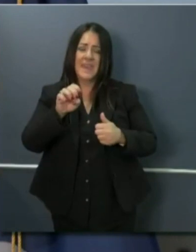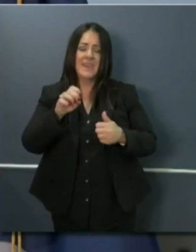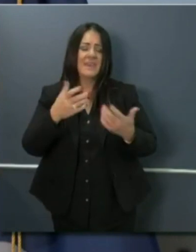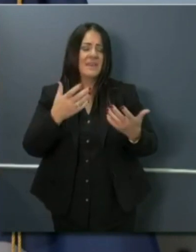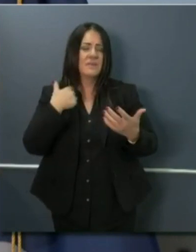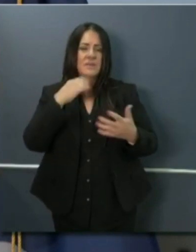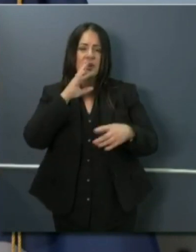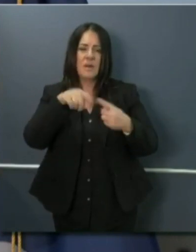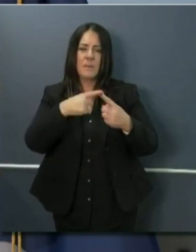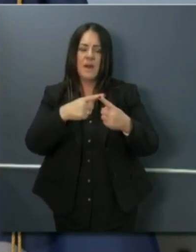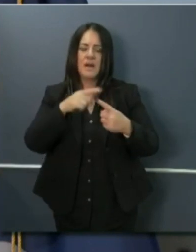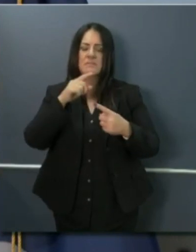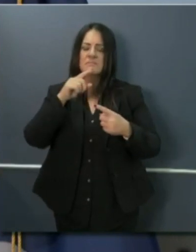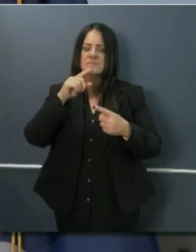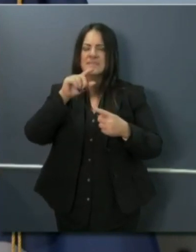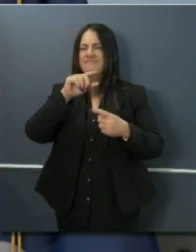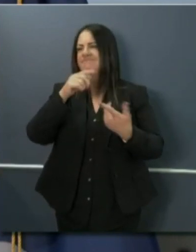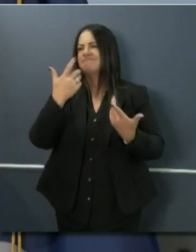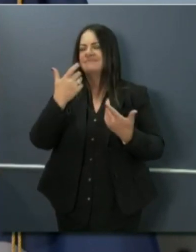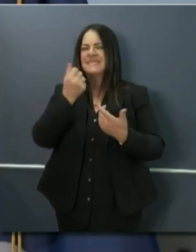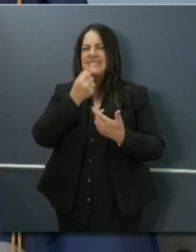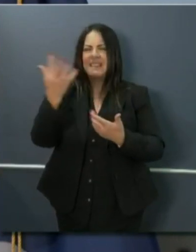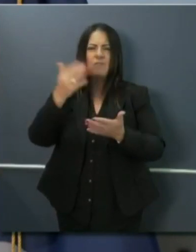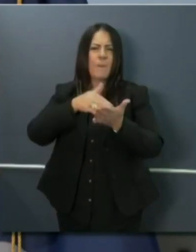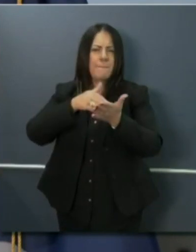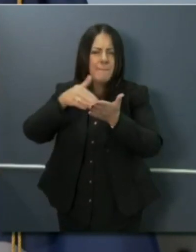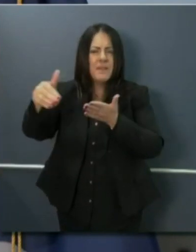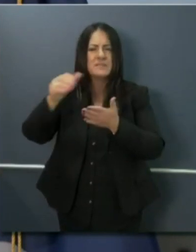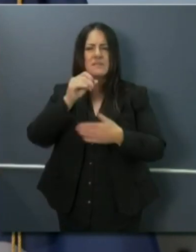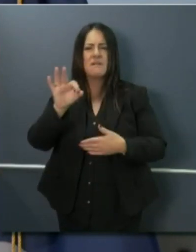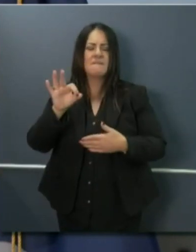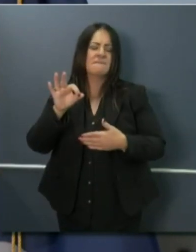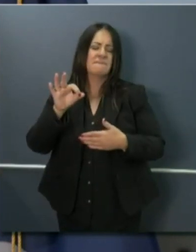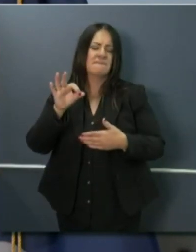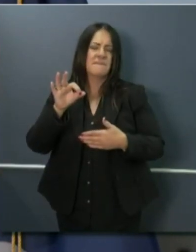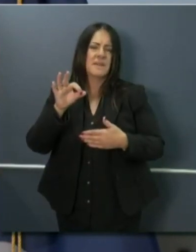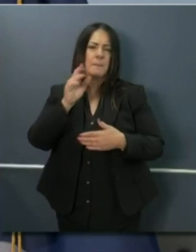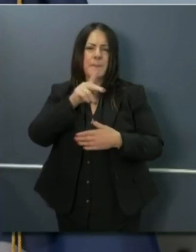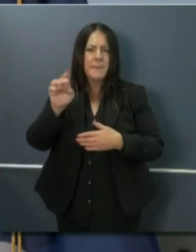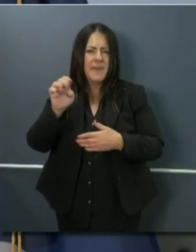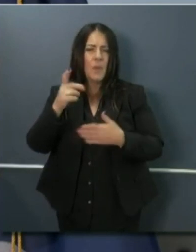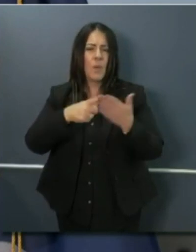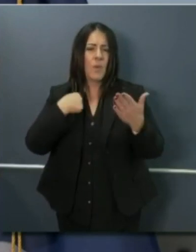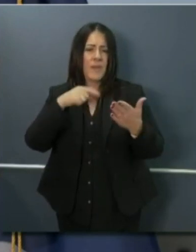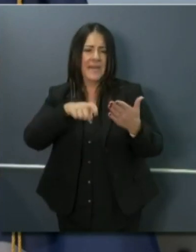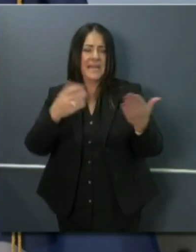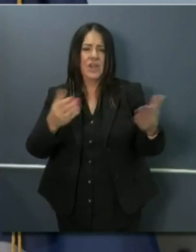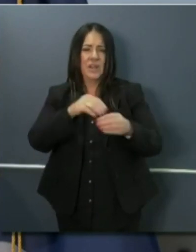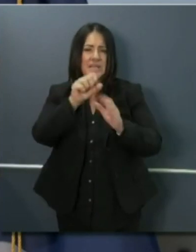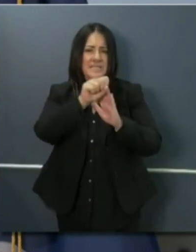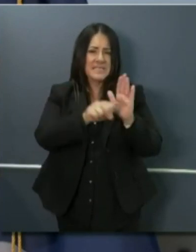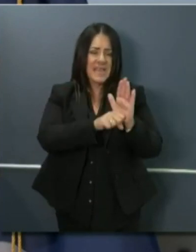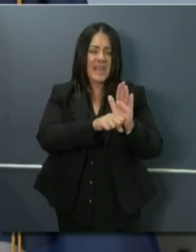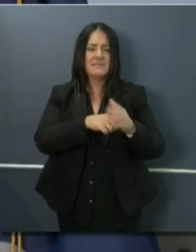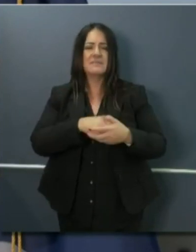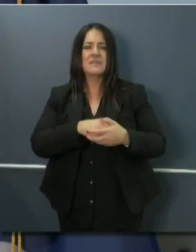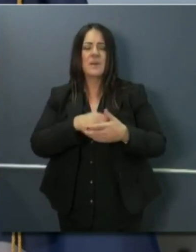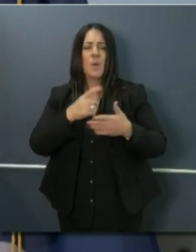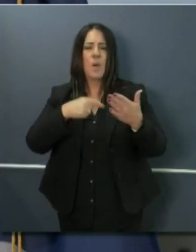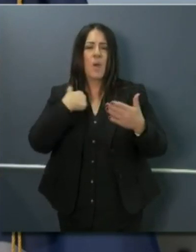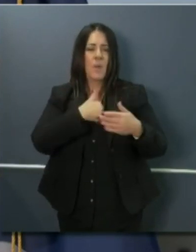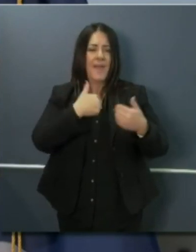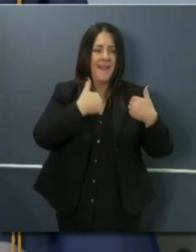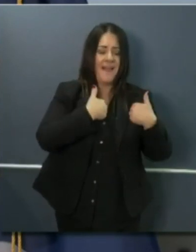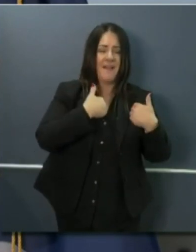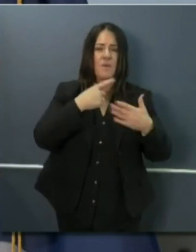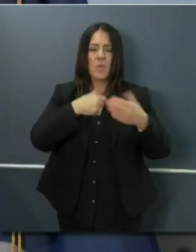of millions have already been requested of the state throughout our system and beyond the system. As you know, this is a